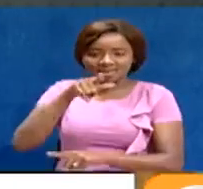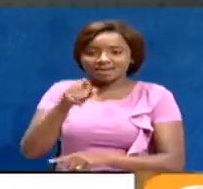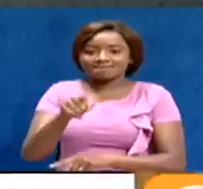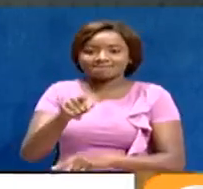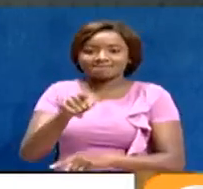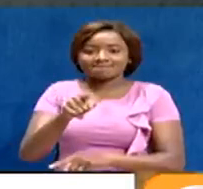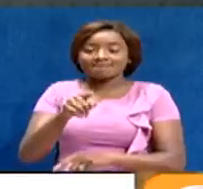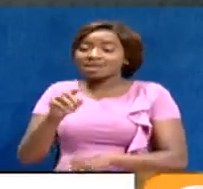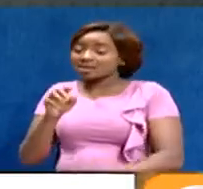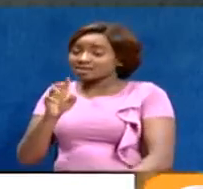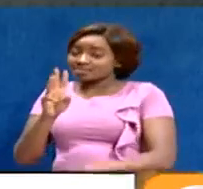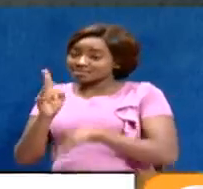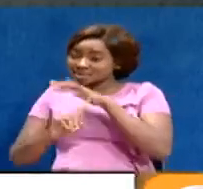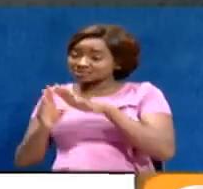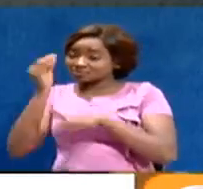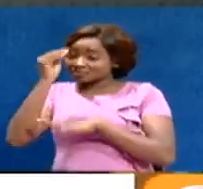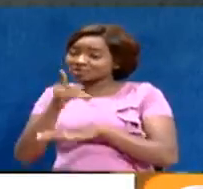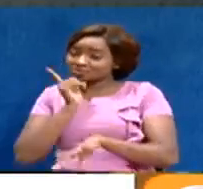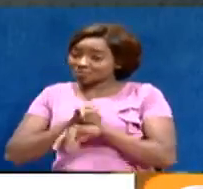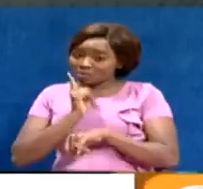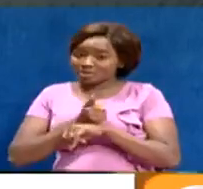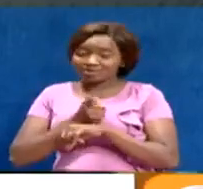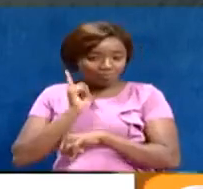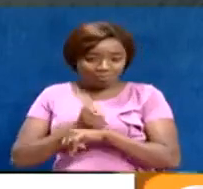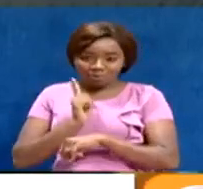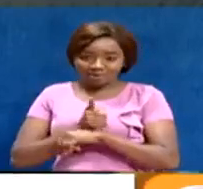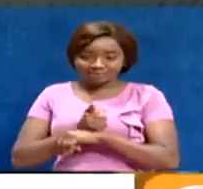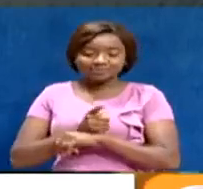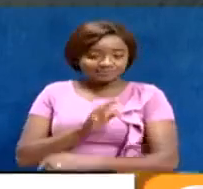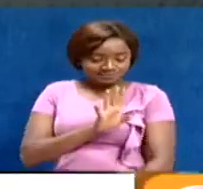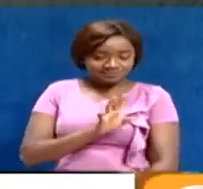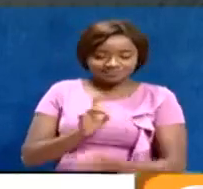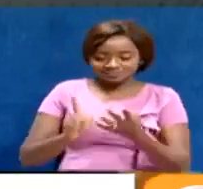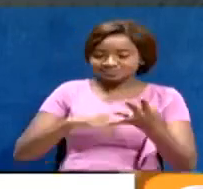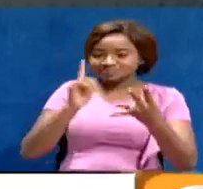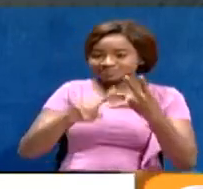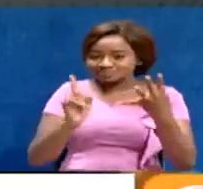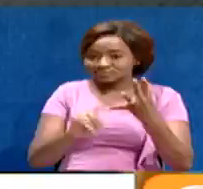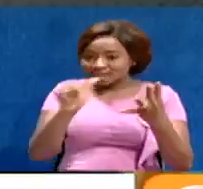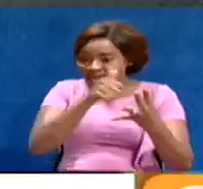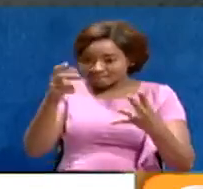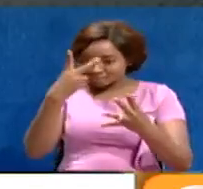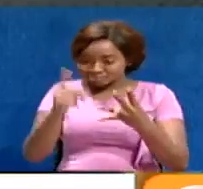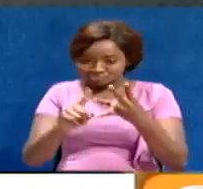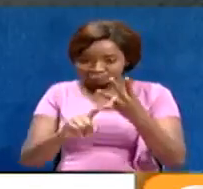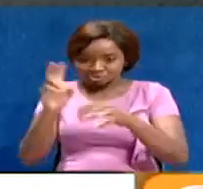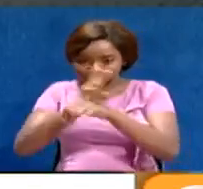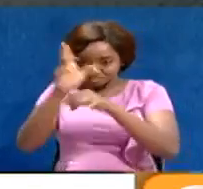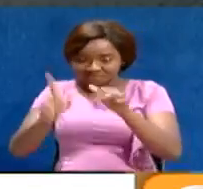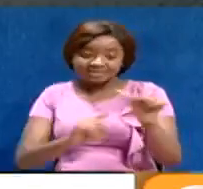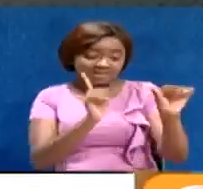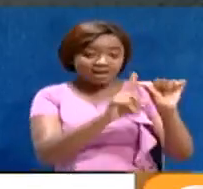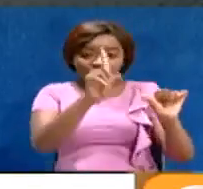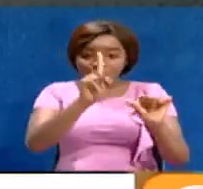of Education putting others on notice. Detectives took into custody two supervisors and one center manager in